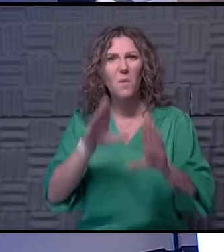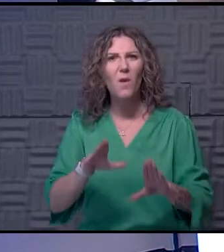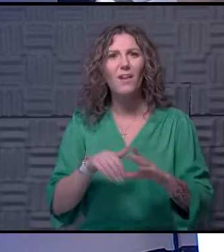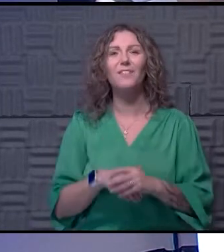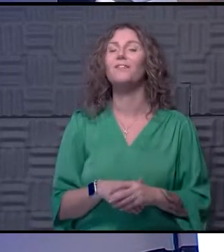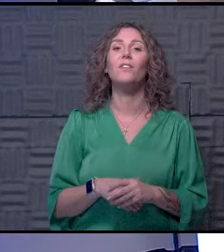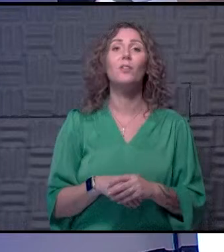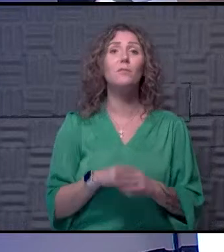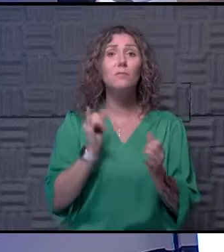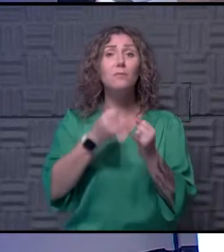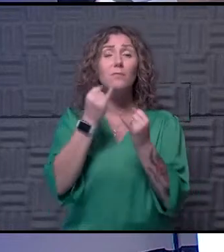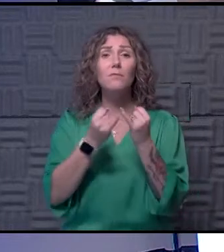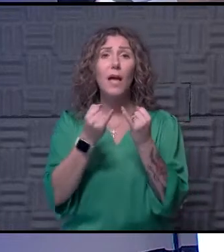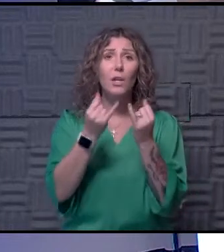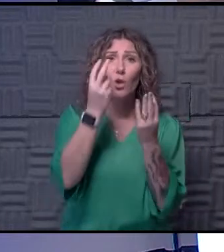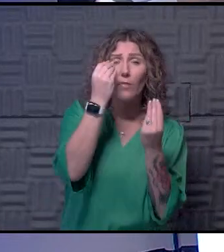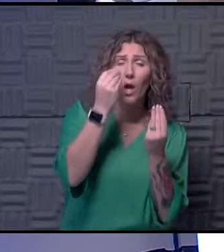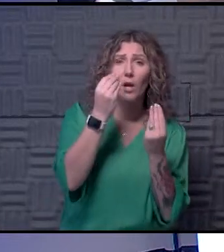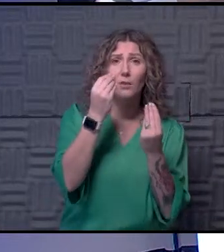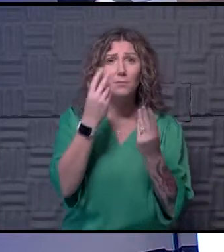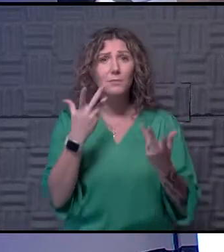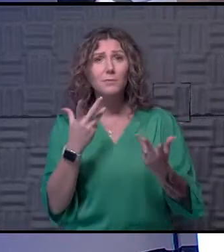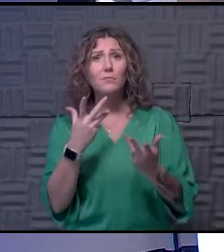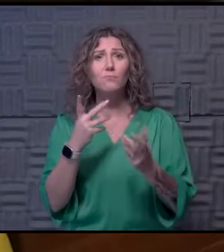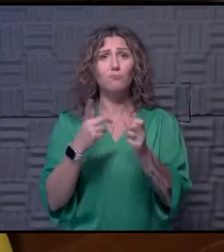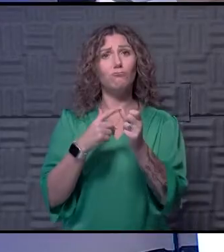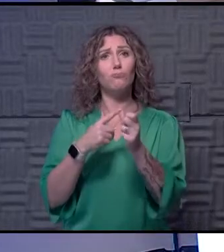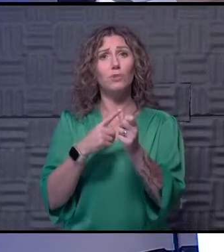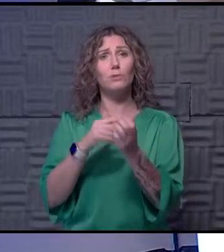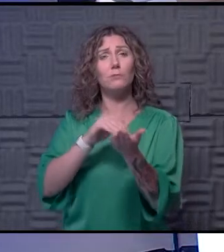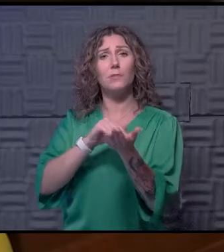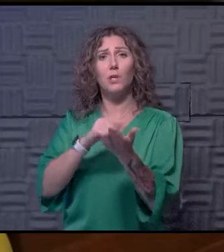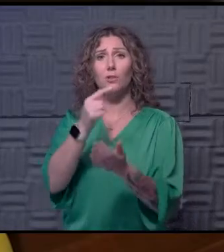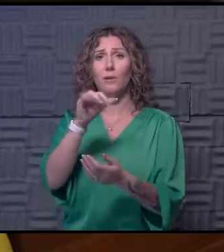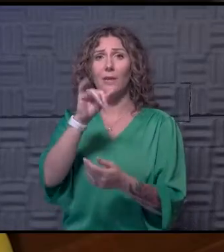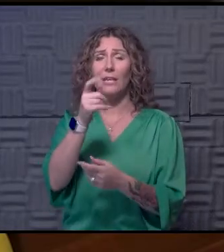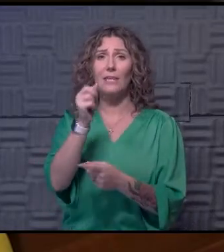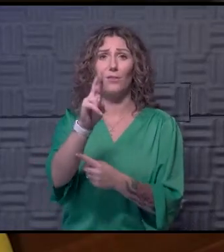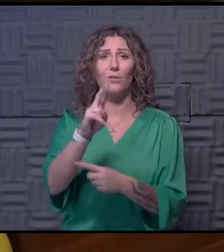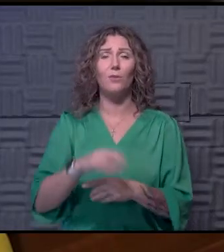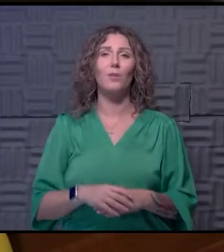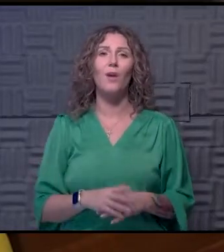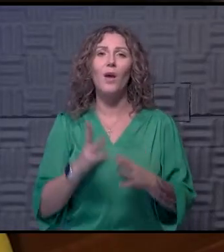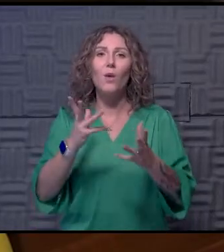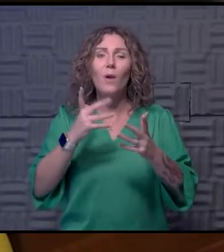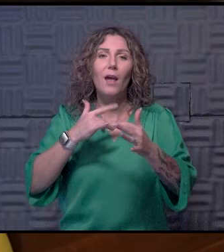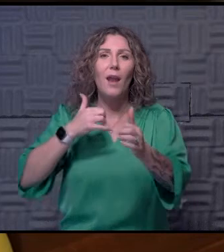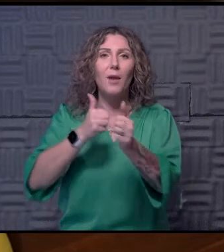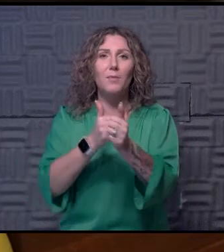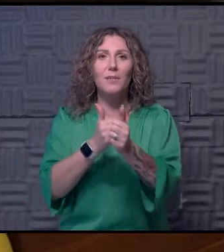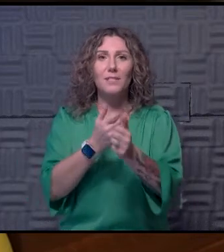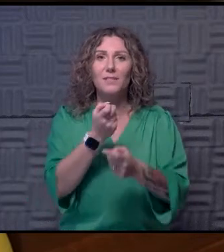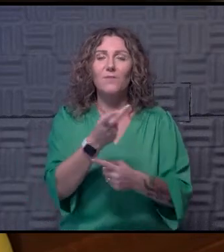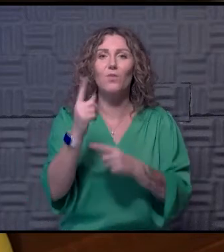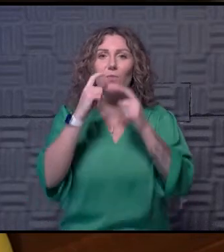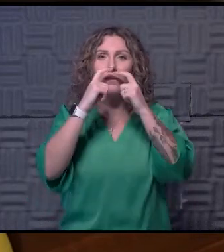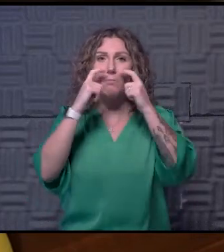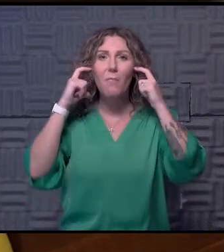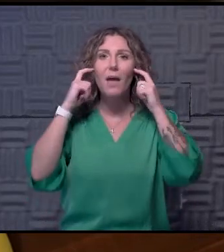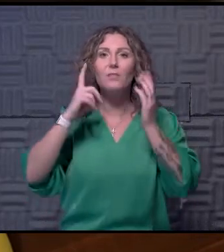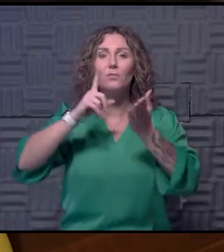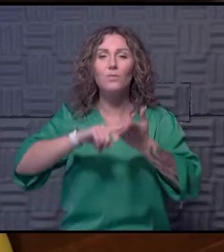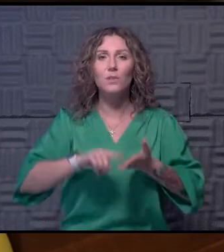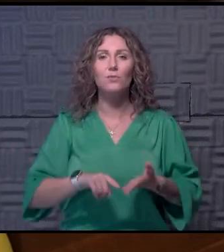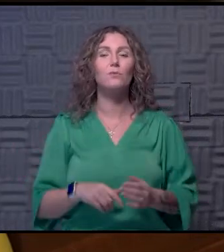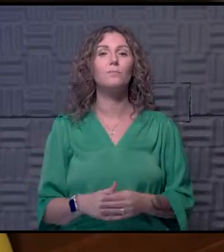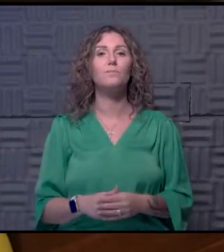thoughts for our audience this morning. Dr. Ginther. Well, I want to update you on some of our mask research.